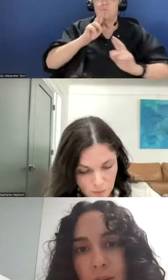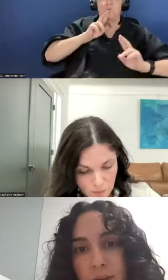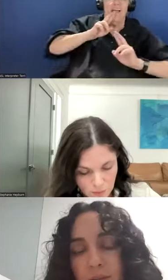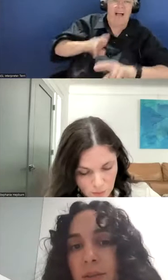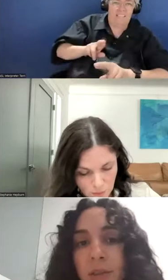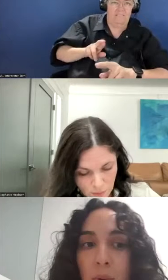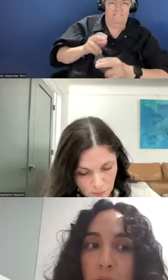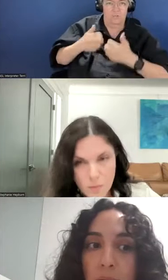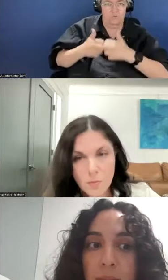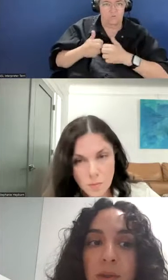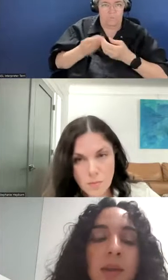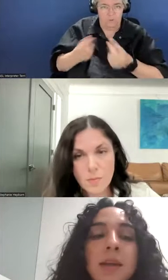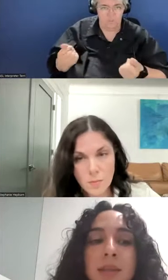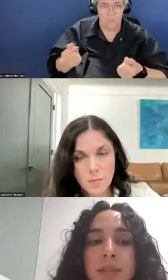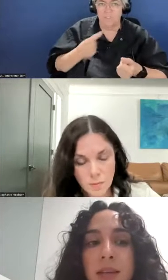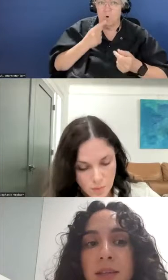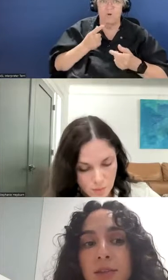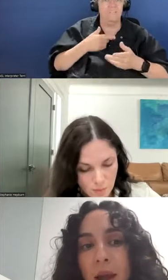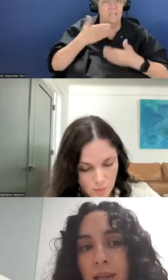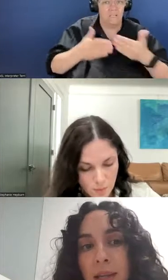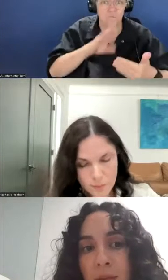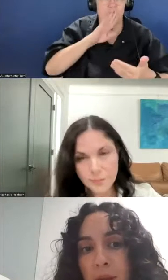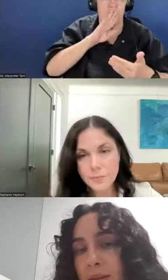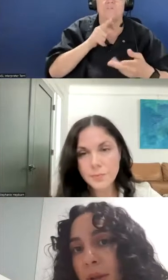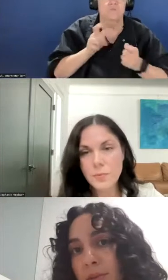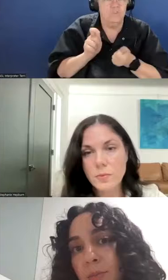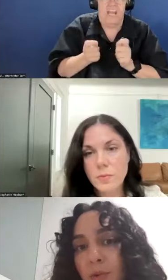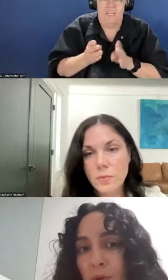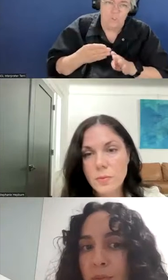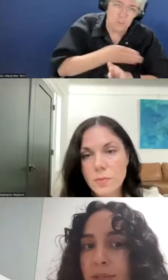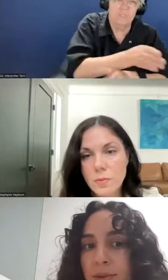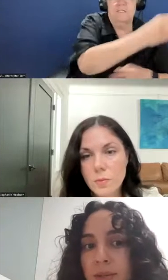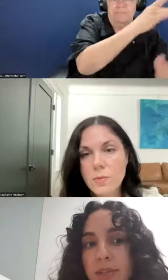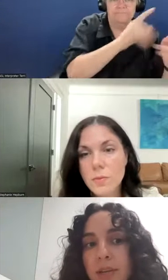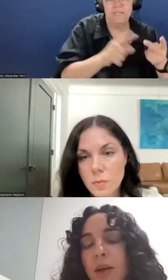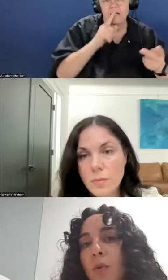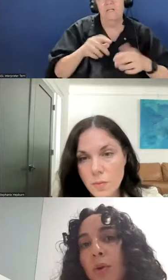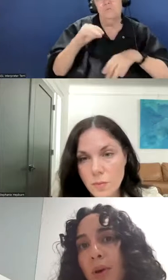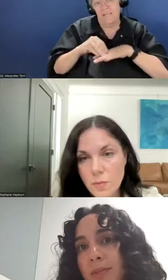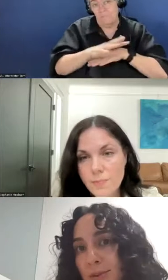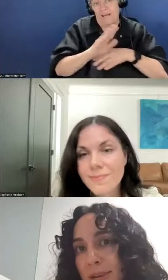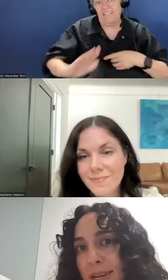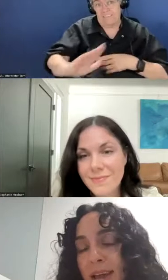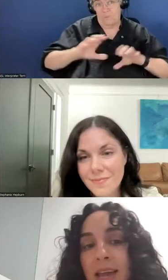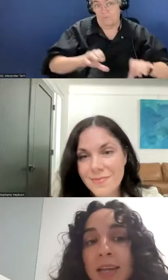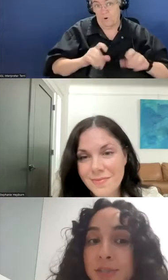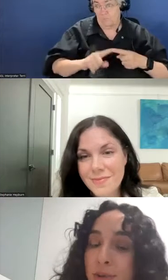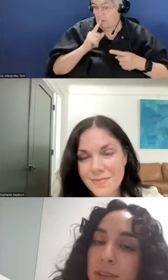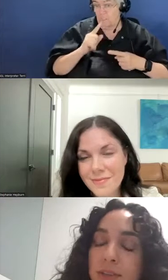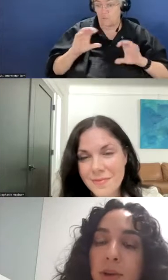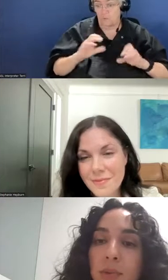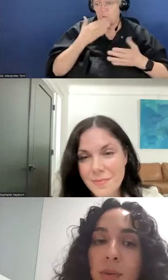course corrections in their program. The second is tracking impact and managing performance to understand how well programs are doing